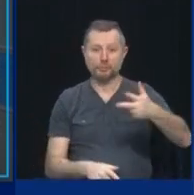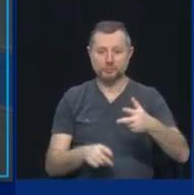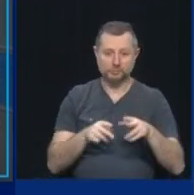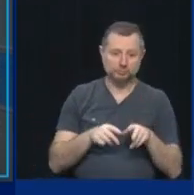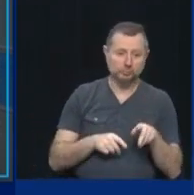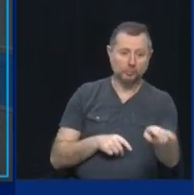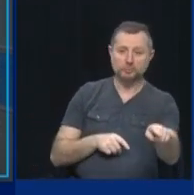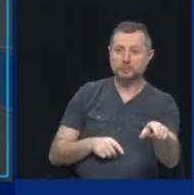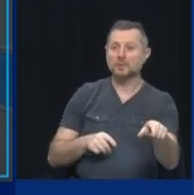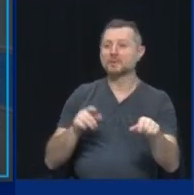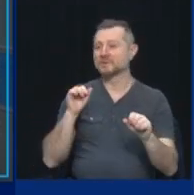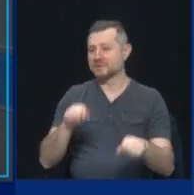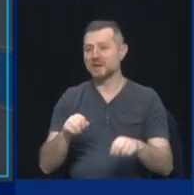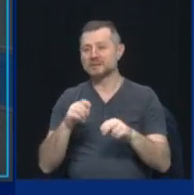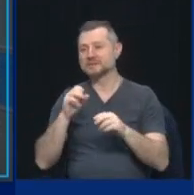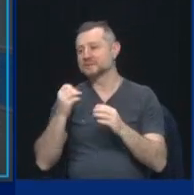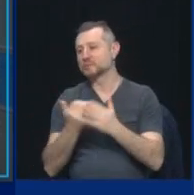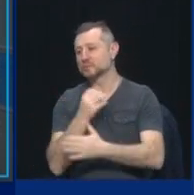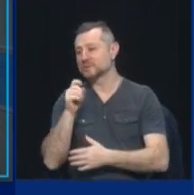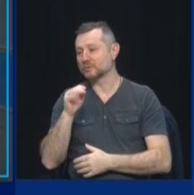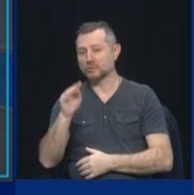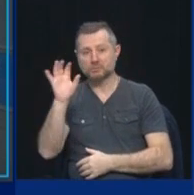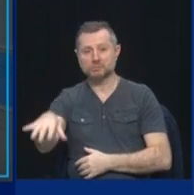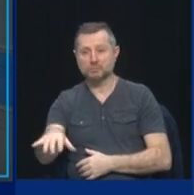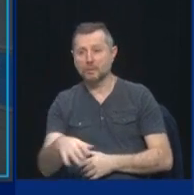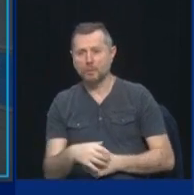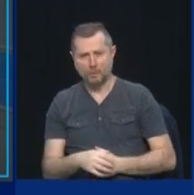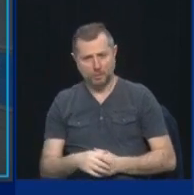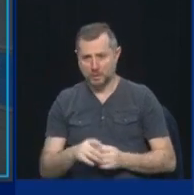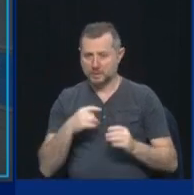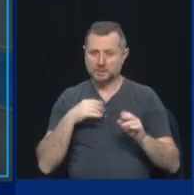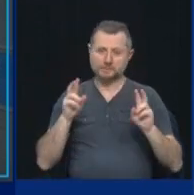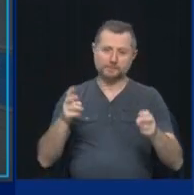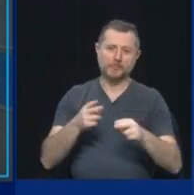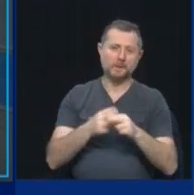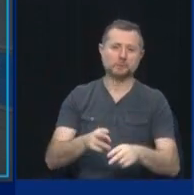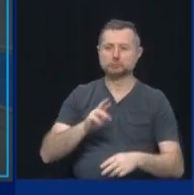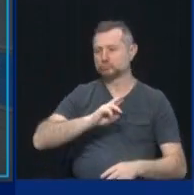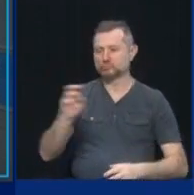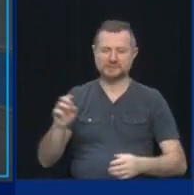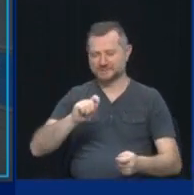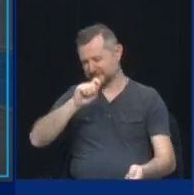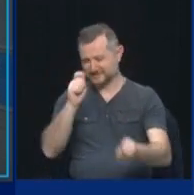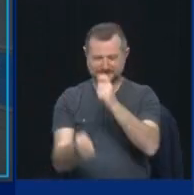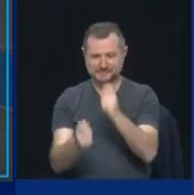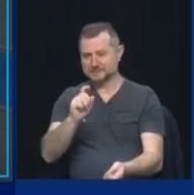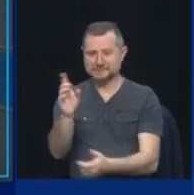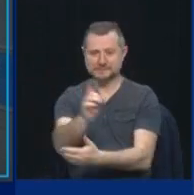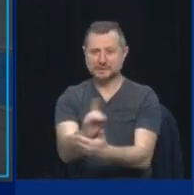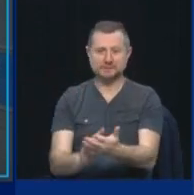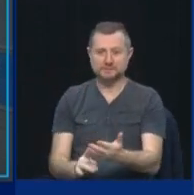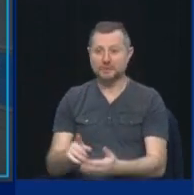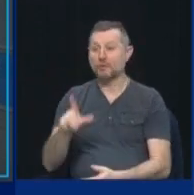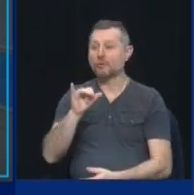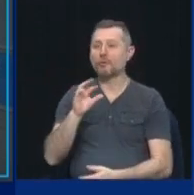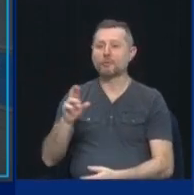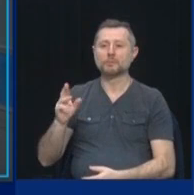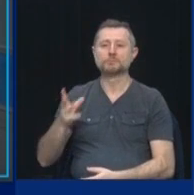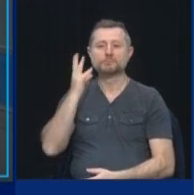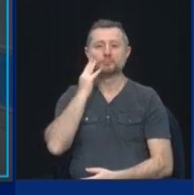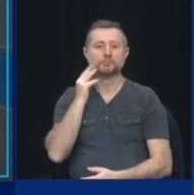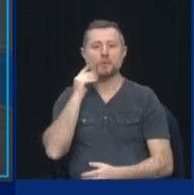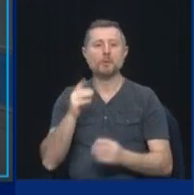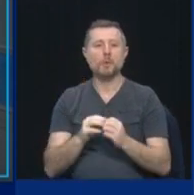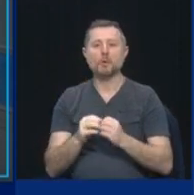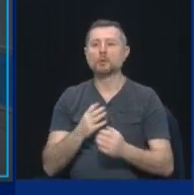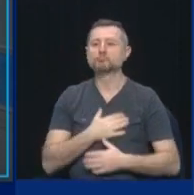it is redesigning the entire Long Island Railroad experience, which is very important because